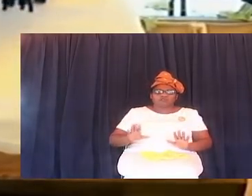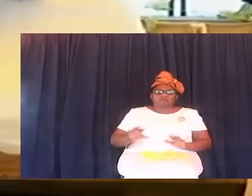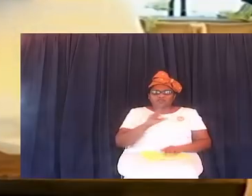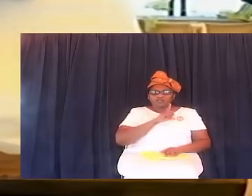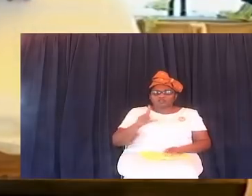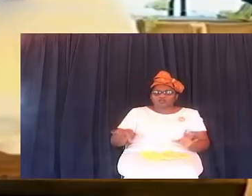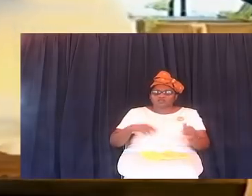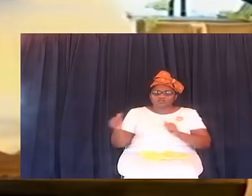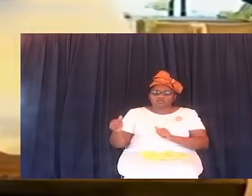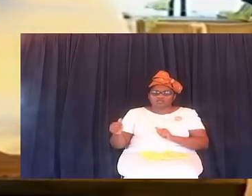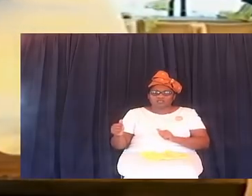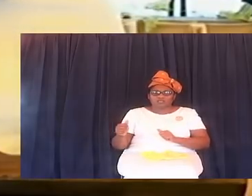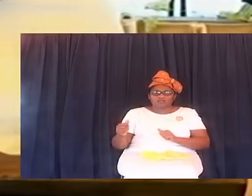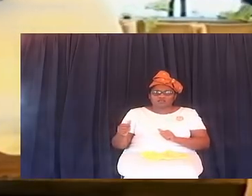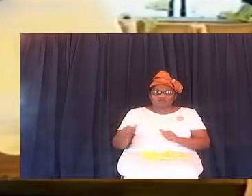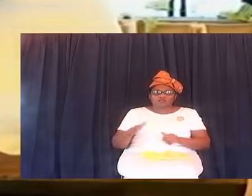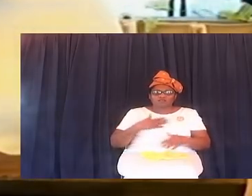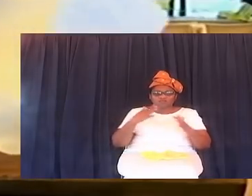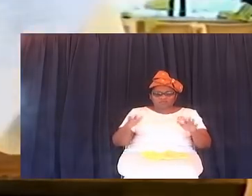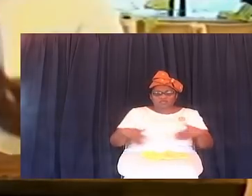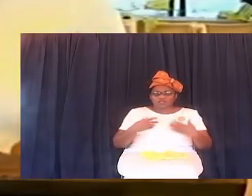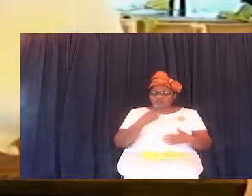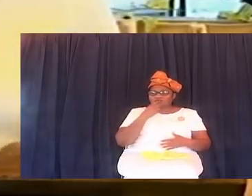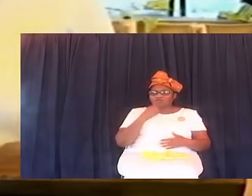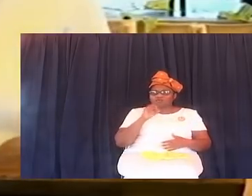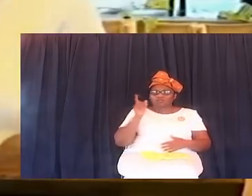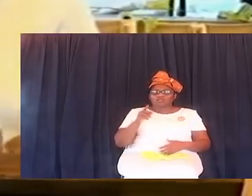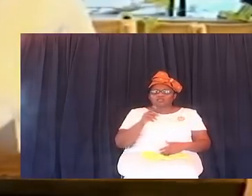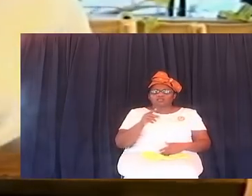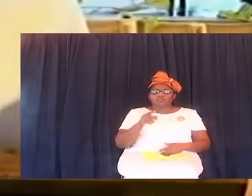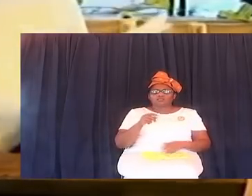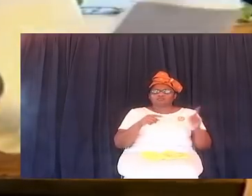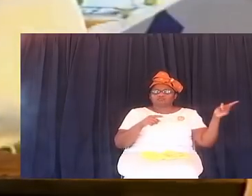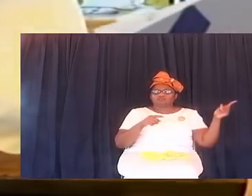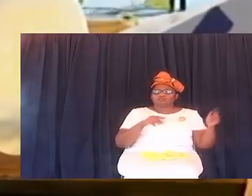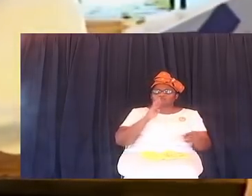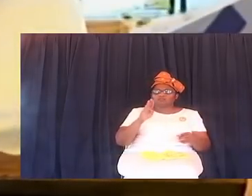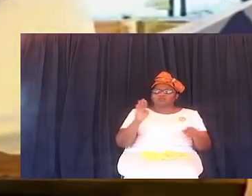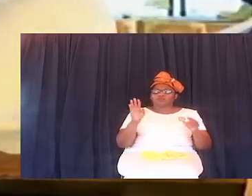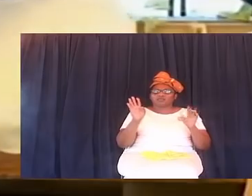life. Whom shall I be afraid? Thank you.